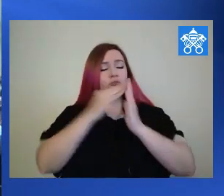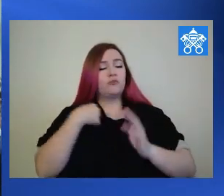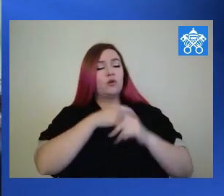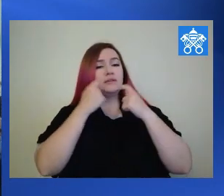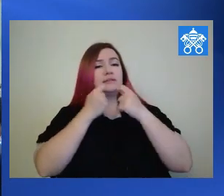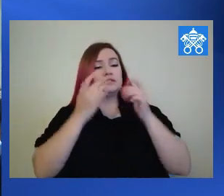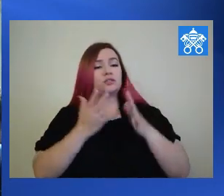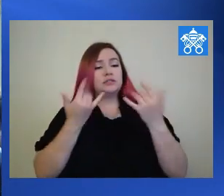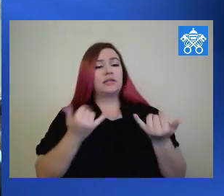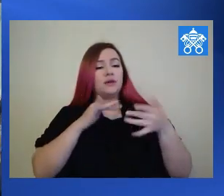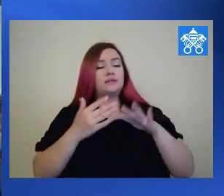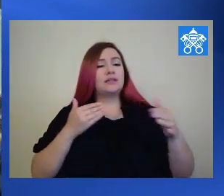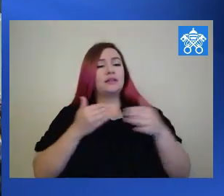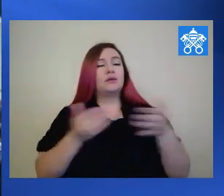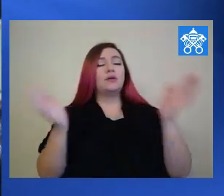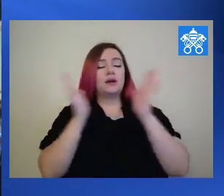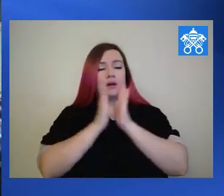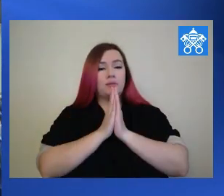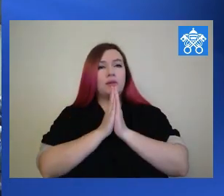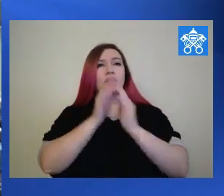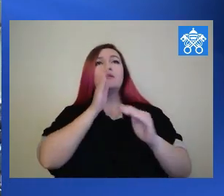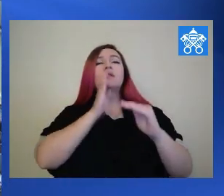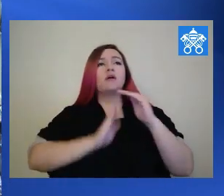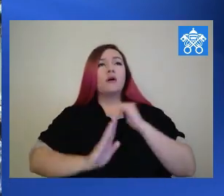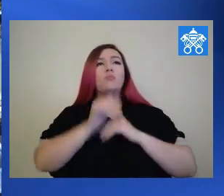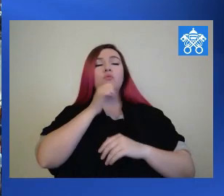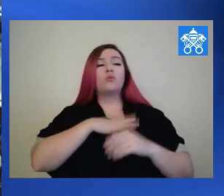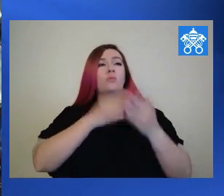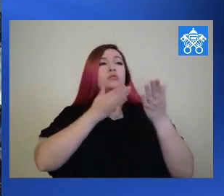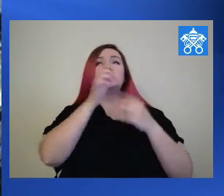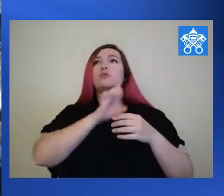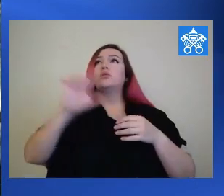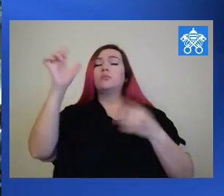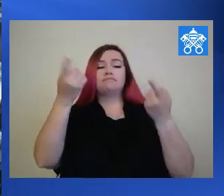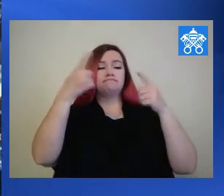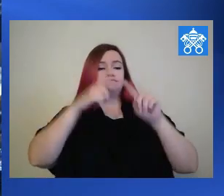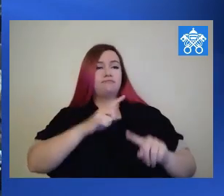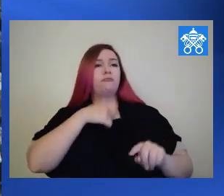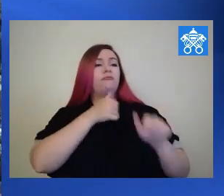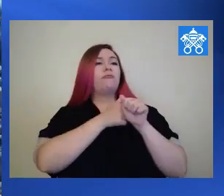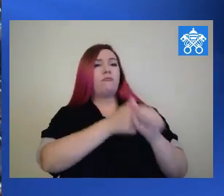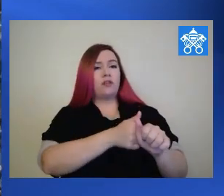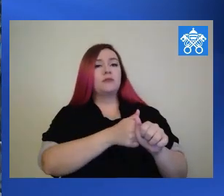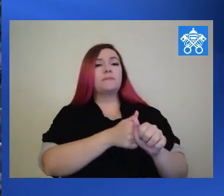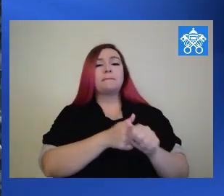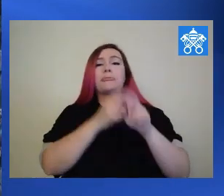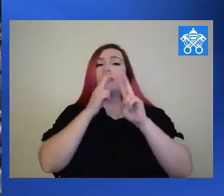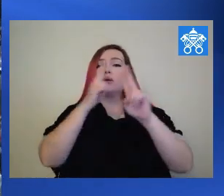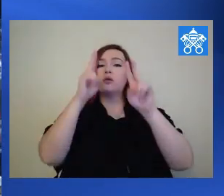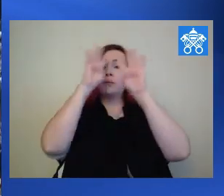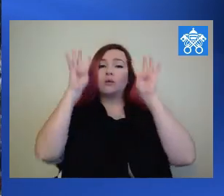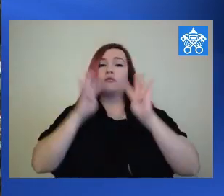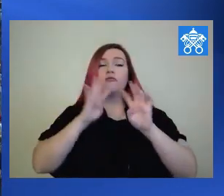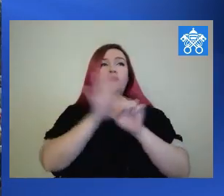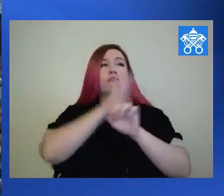ancilla Domini. Fiat mihi secundum verbum tuum. Ave Maria, gratia plena, Dominus tecum, benedicta tui mulieribus